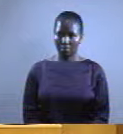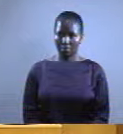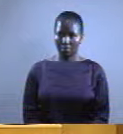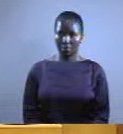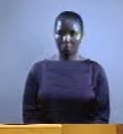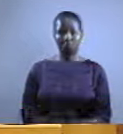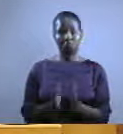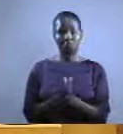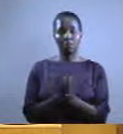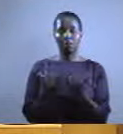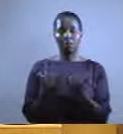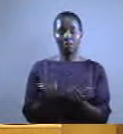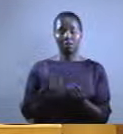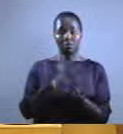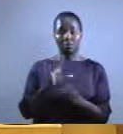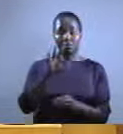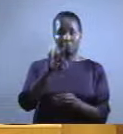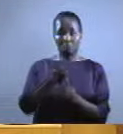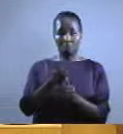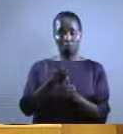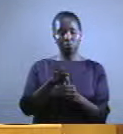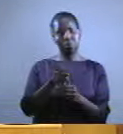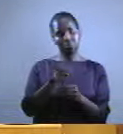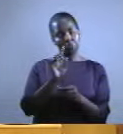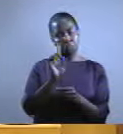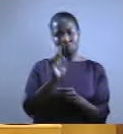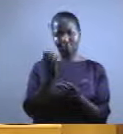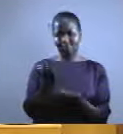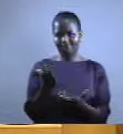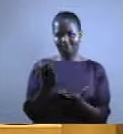The result of the division is as followed.